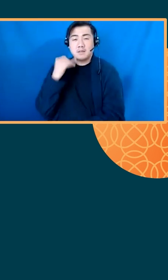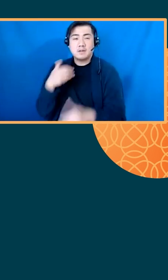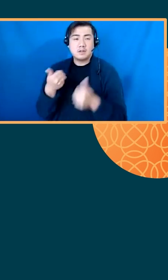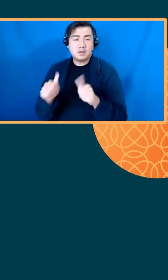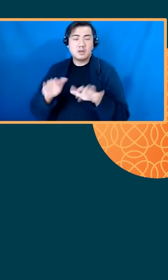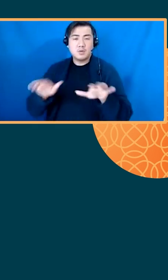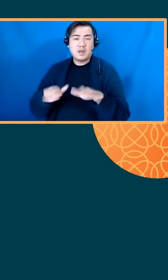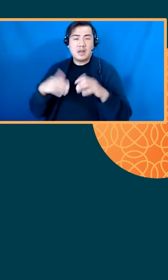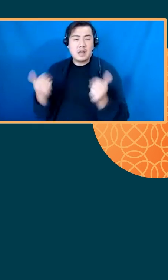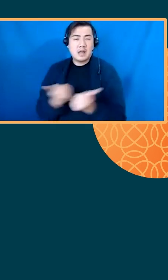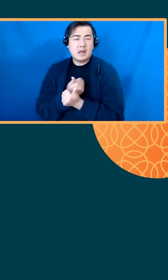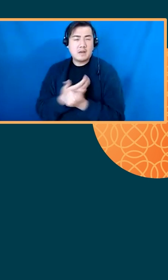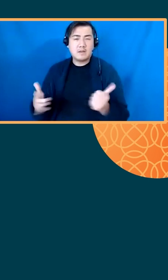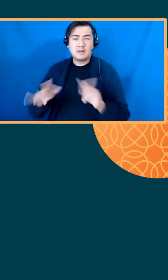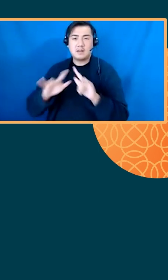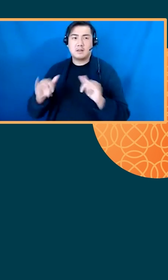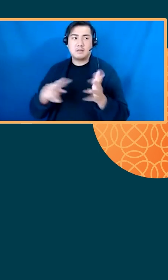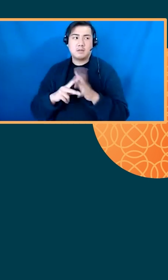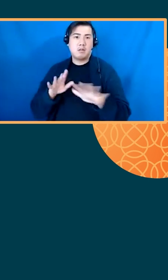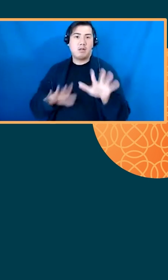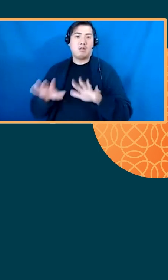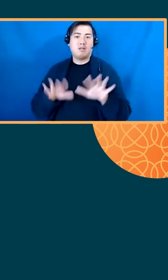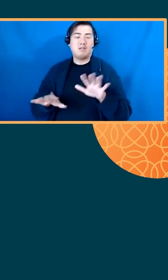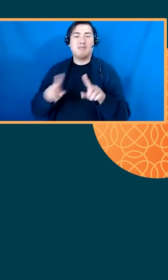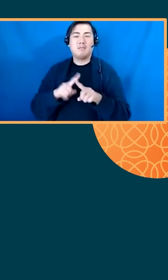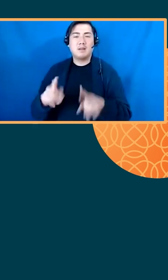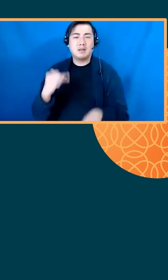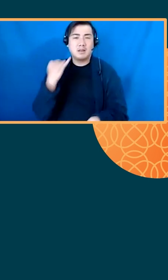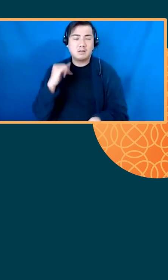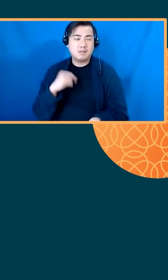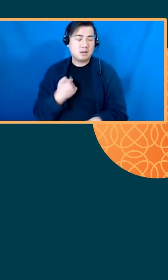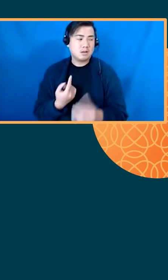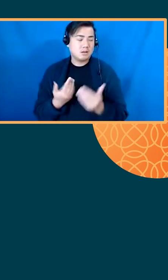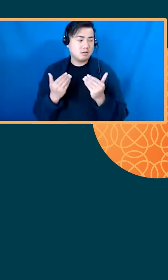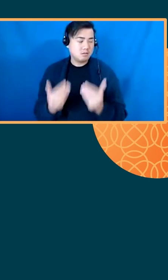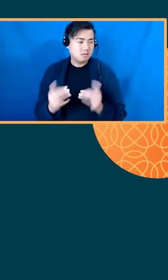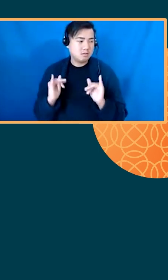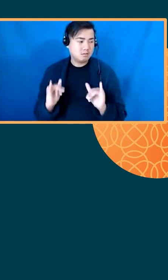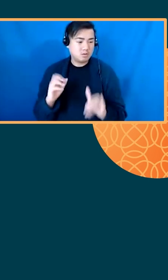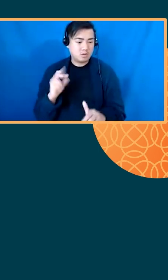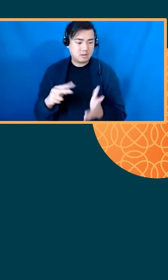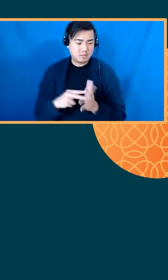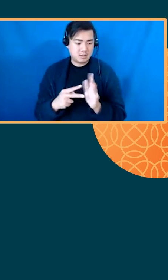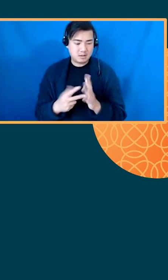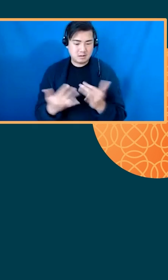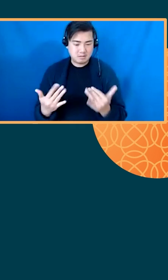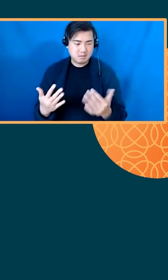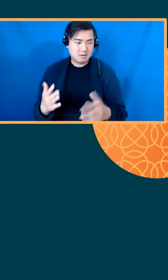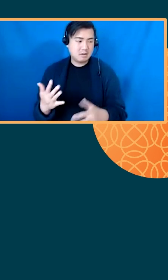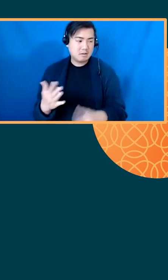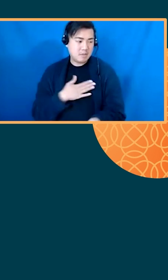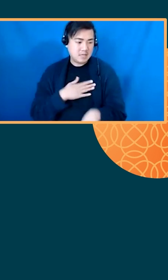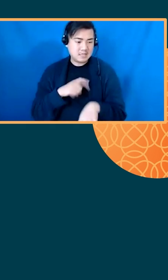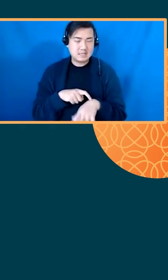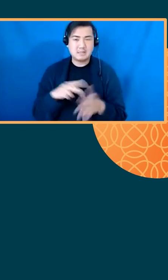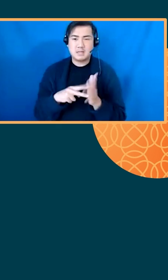right? But if we take turns and we say, this is my time, I'm going to fill it with exactly who I am right now, without being too perfectionistic